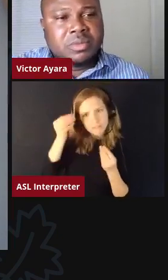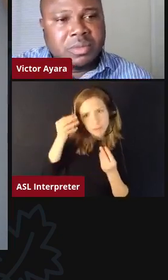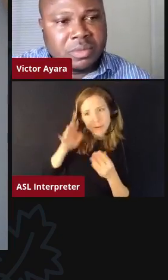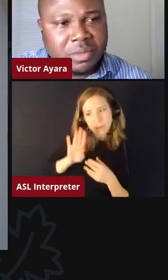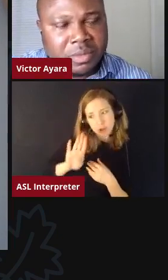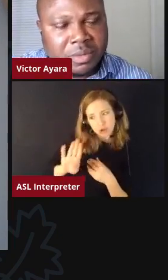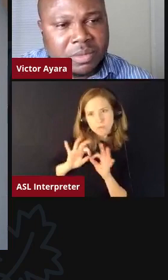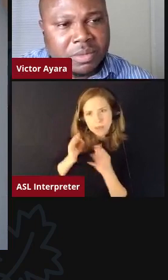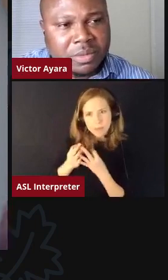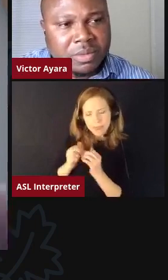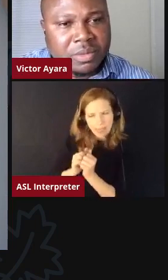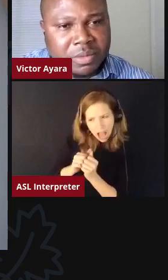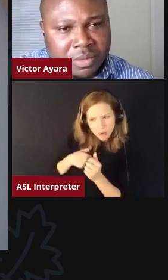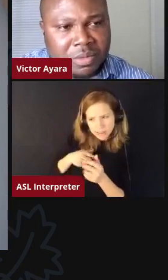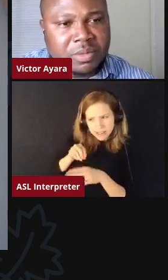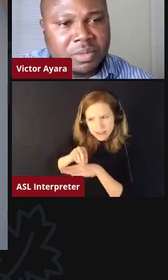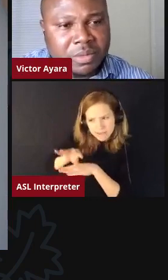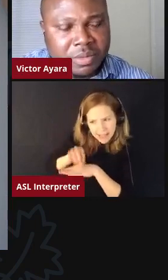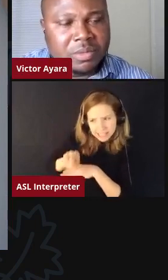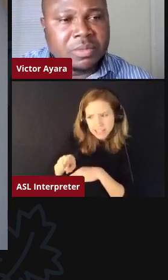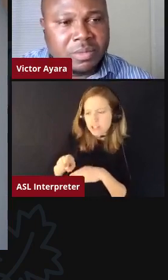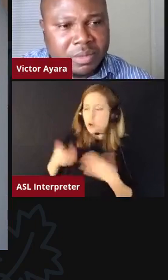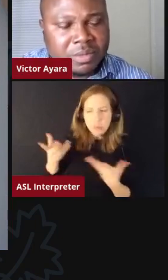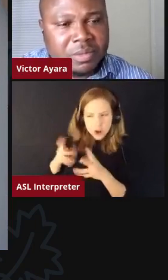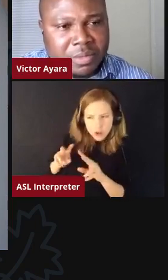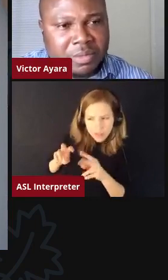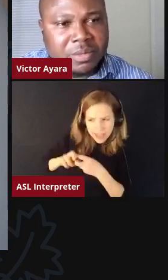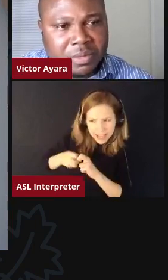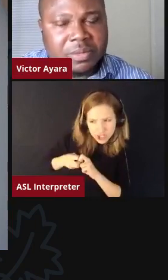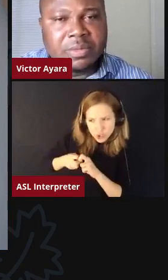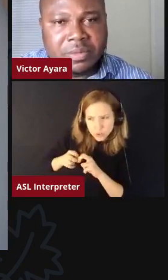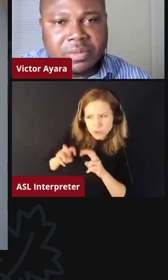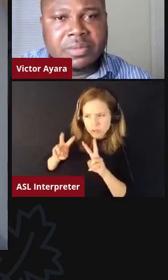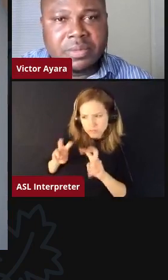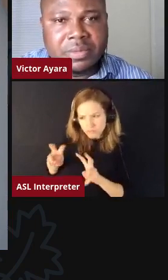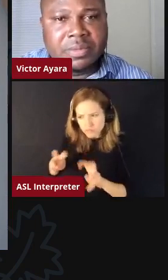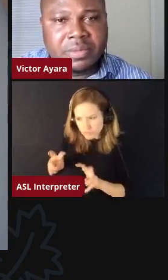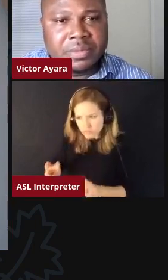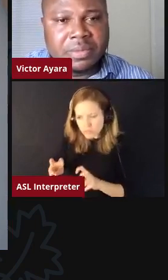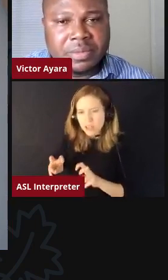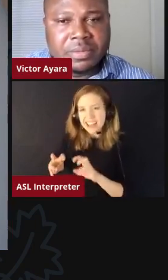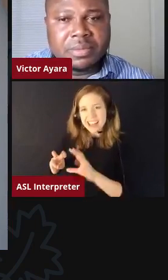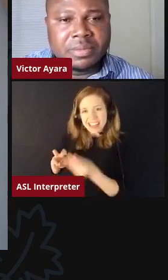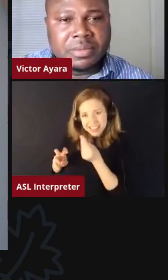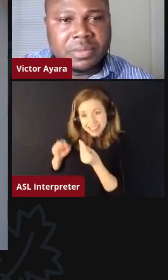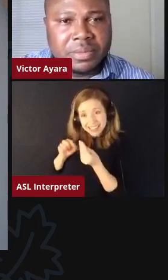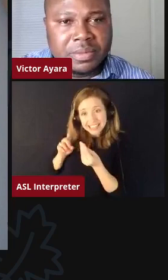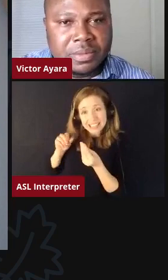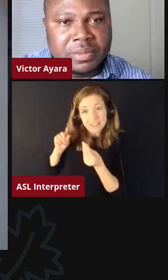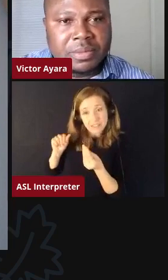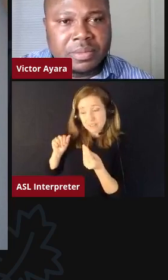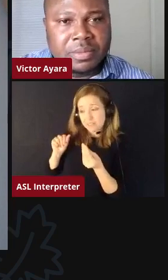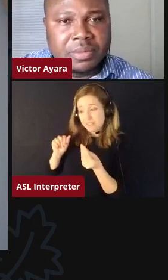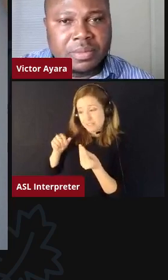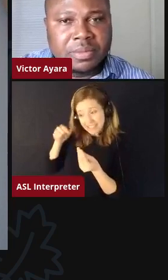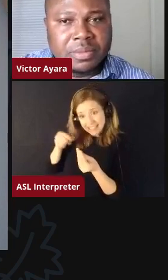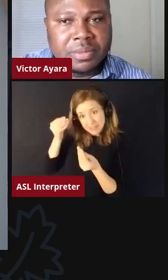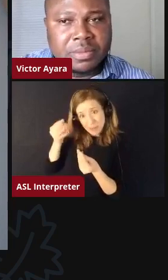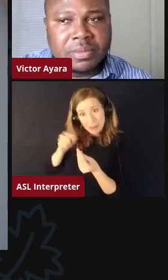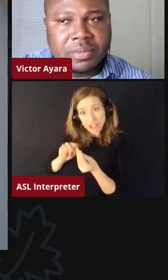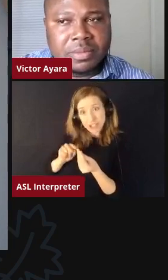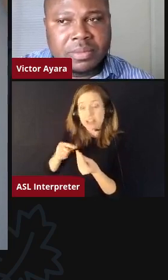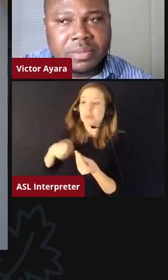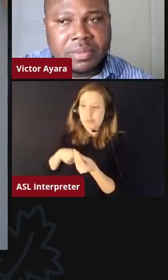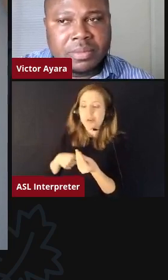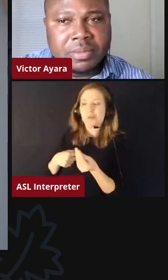those issues, and then down the line, this will help everybody else that essentially looks like you because you're going to be much